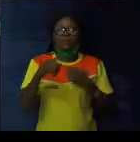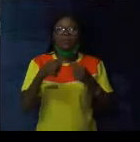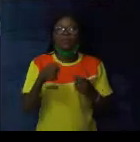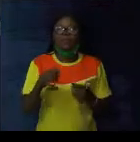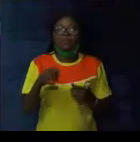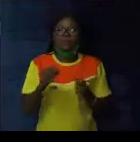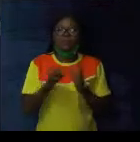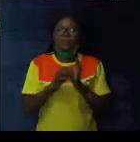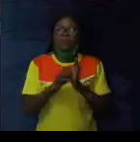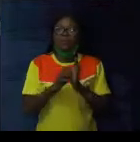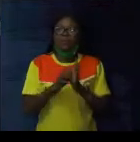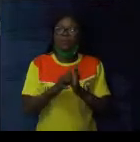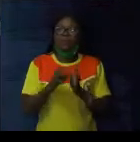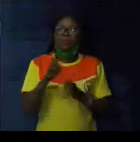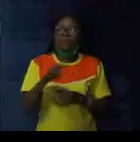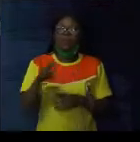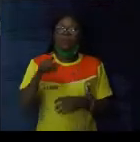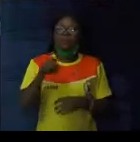Let's go.